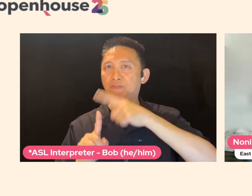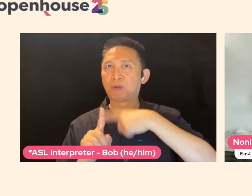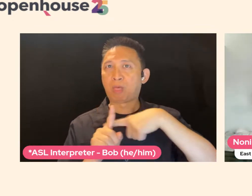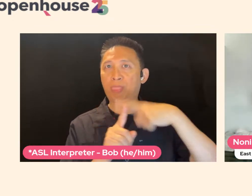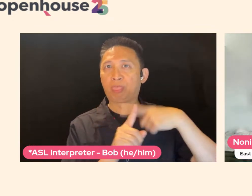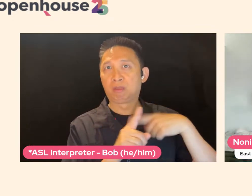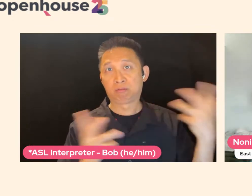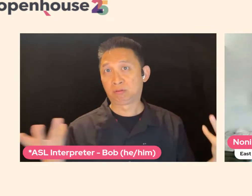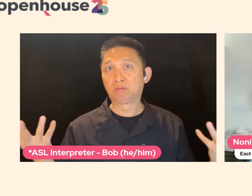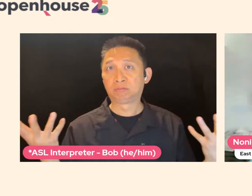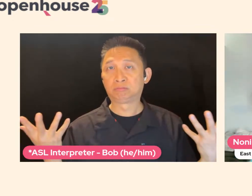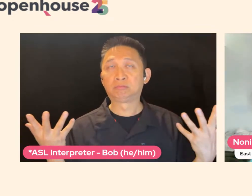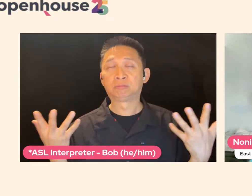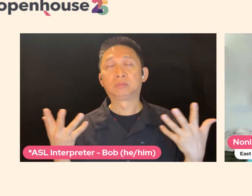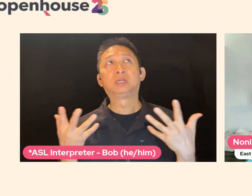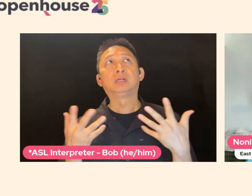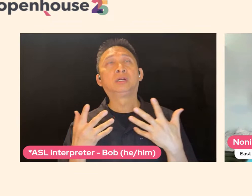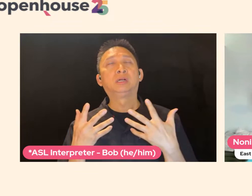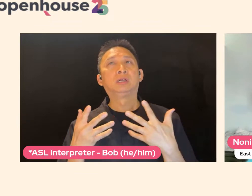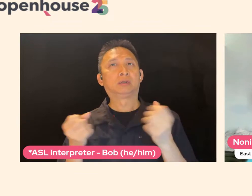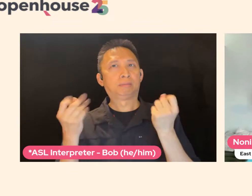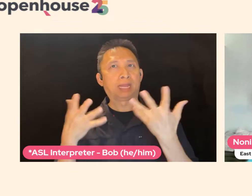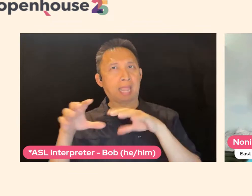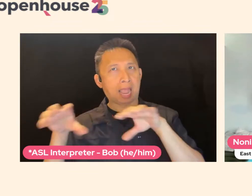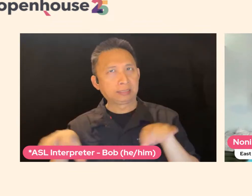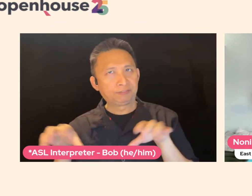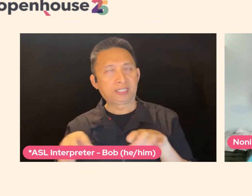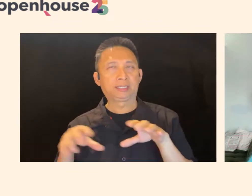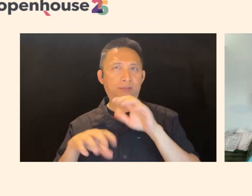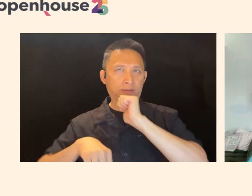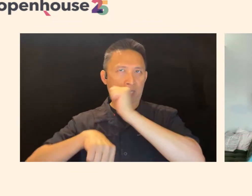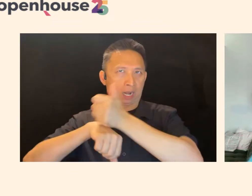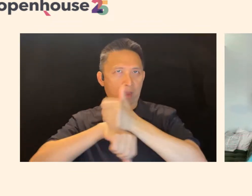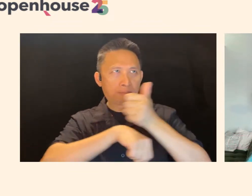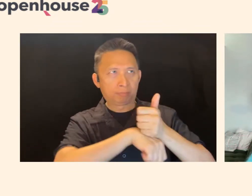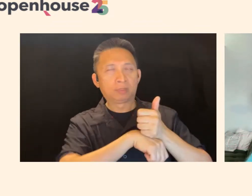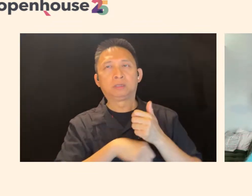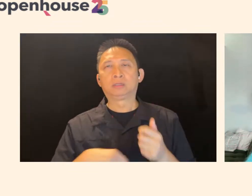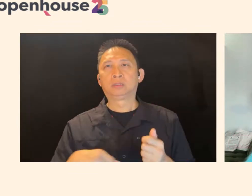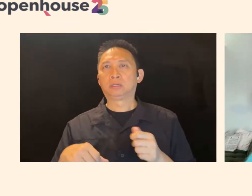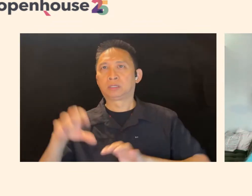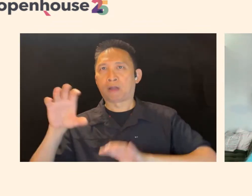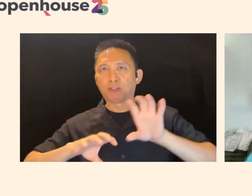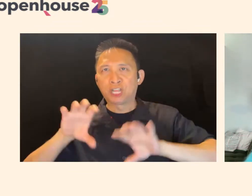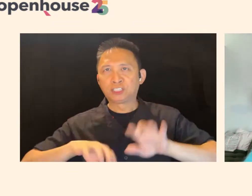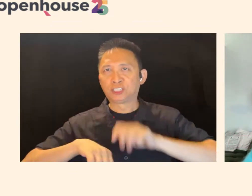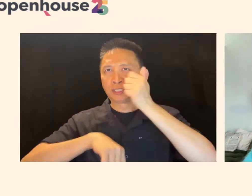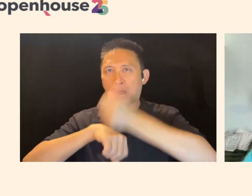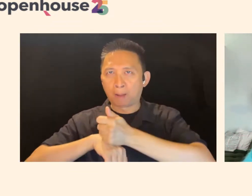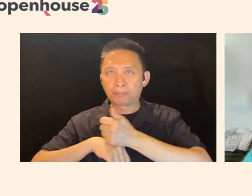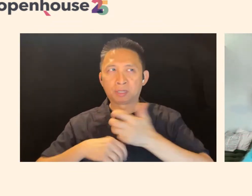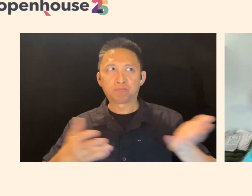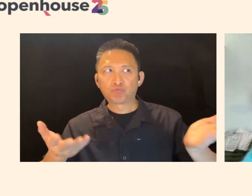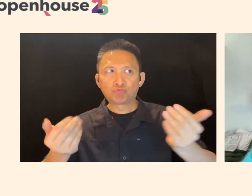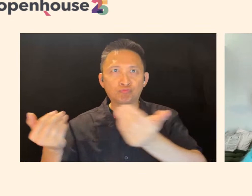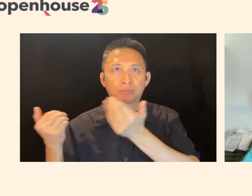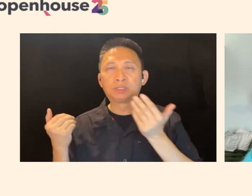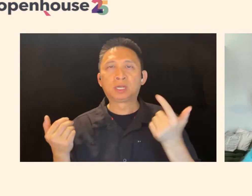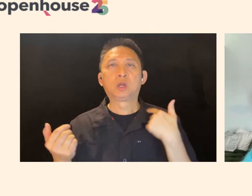designed a lot of activities and conversations to really extract kind of our blue